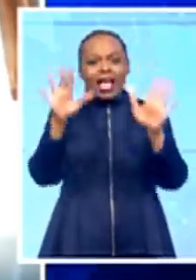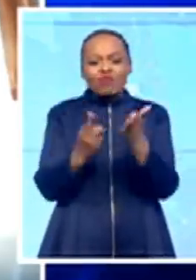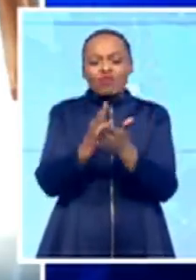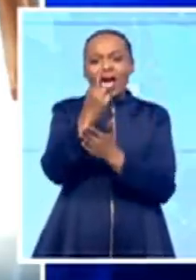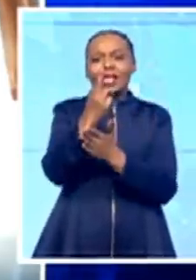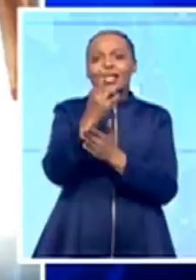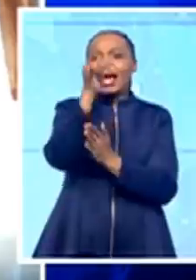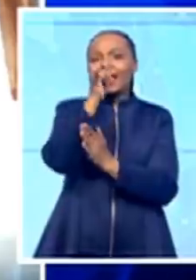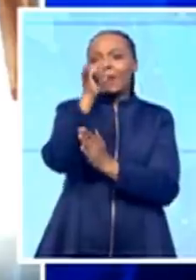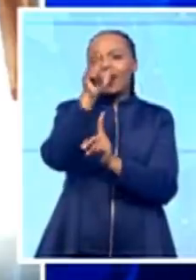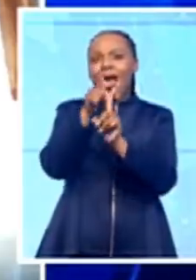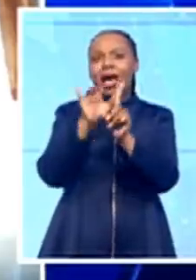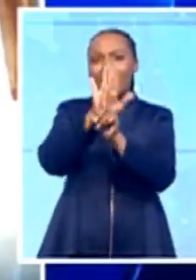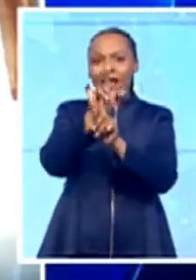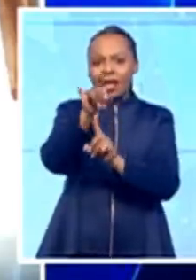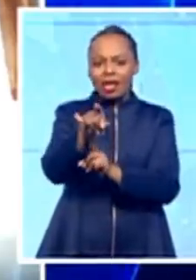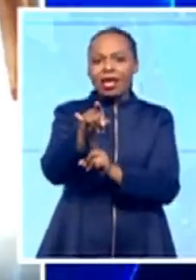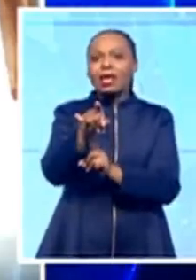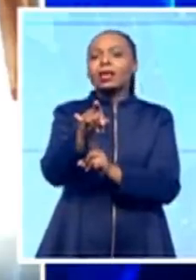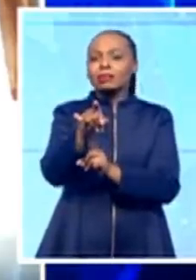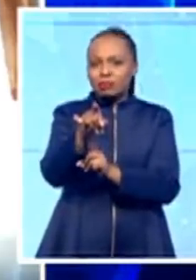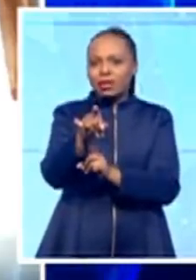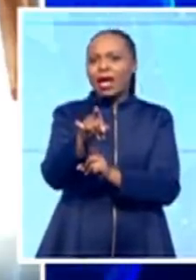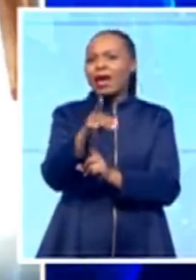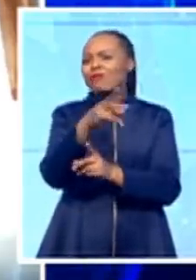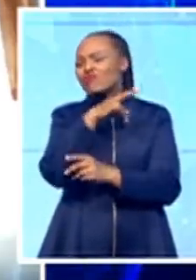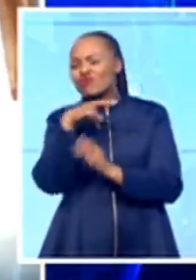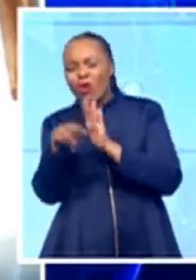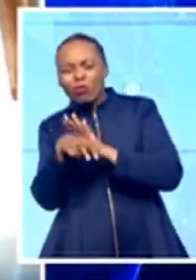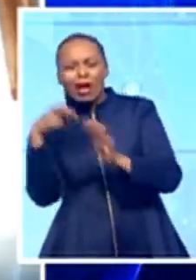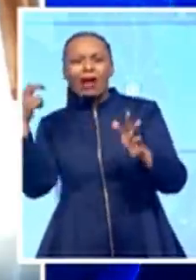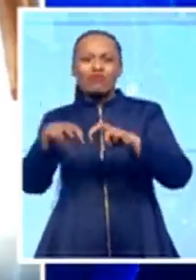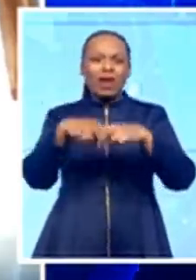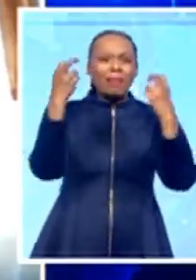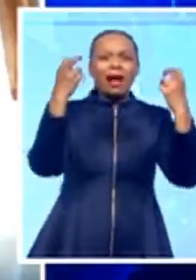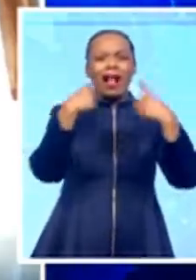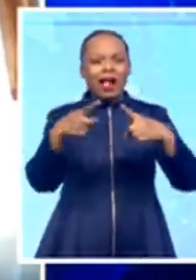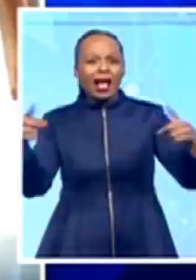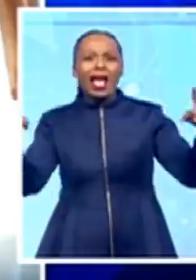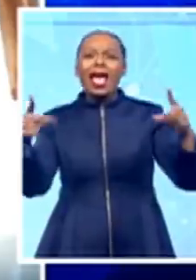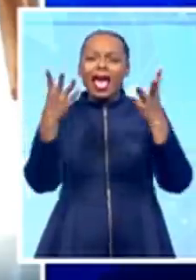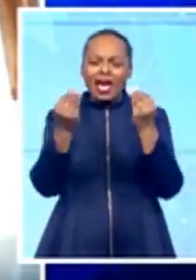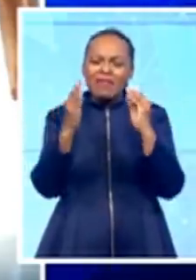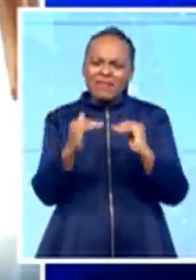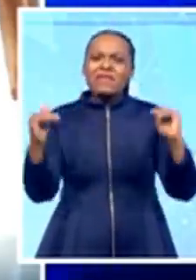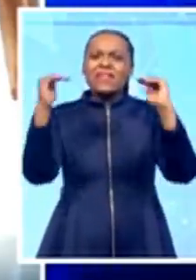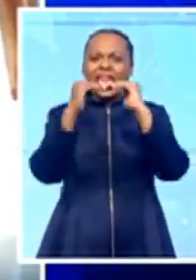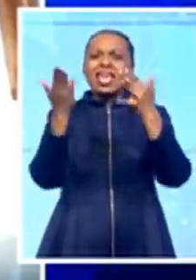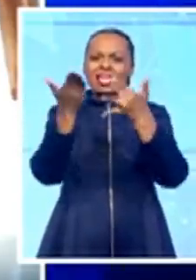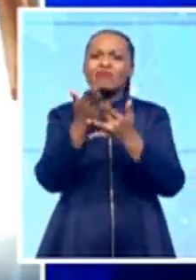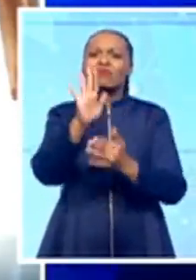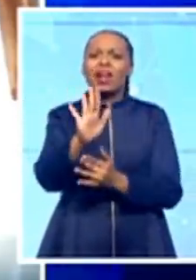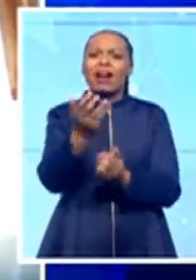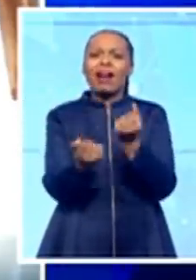mean, murderers, robbers, rapists, all of those people, they get a fair trial. Why is it that, what is it that Presuma has done